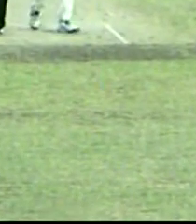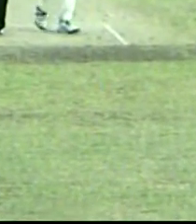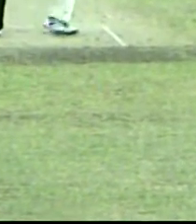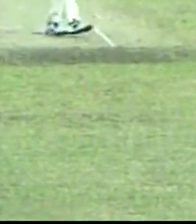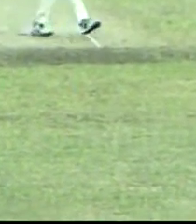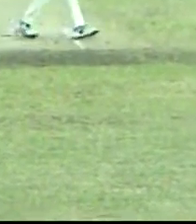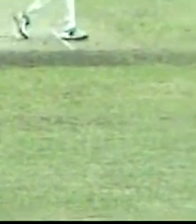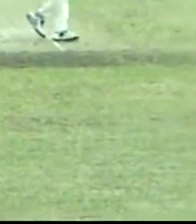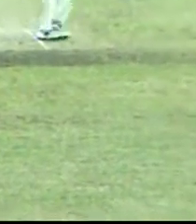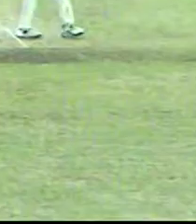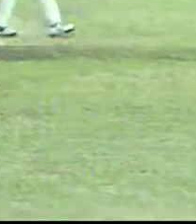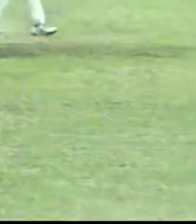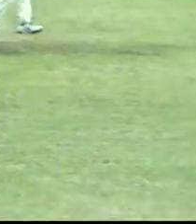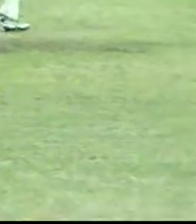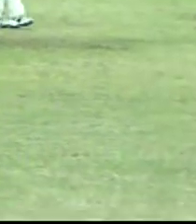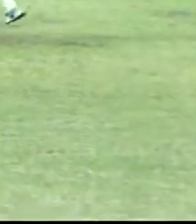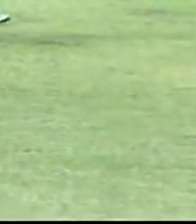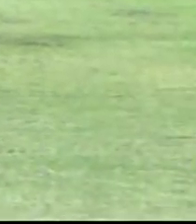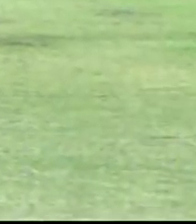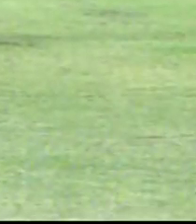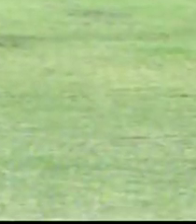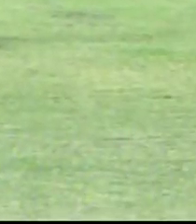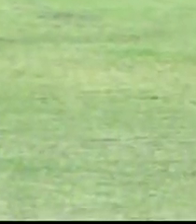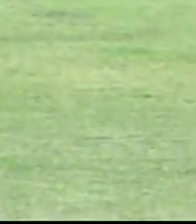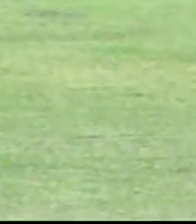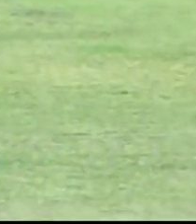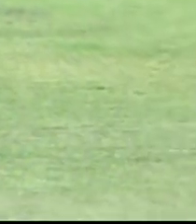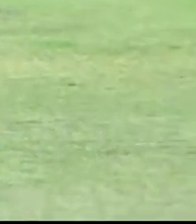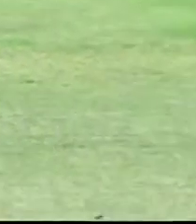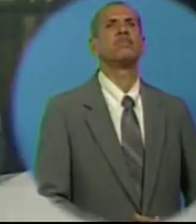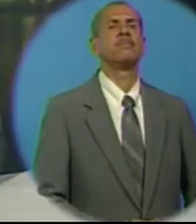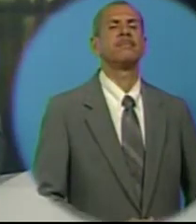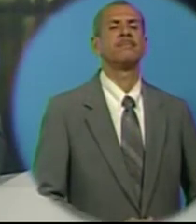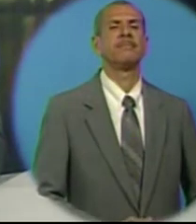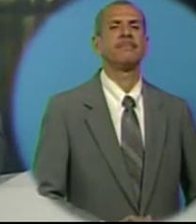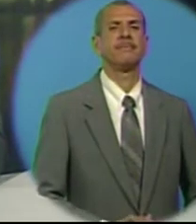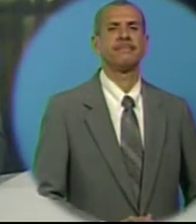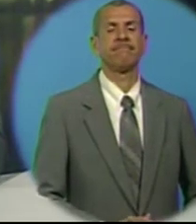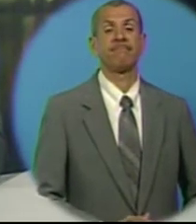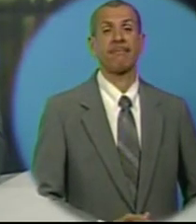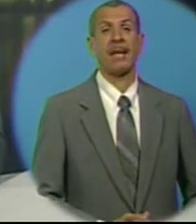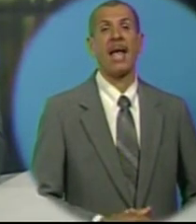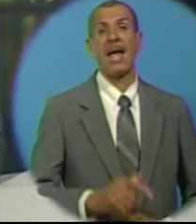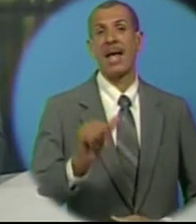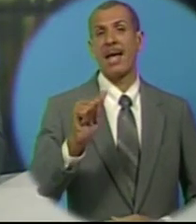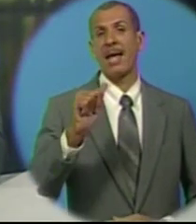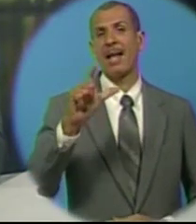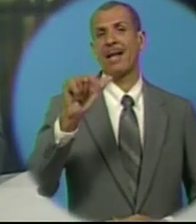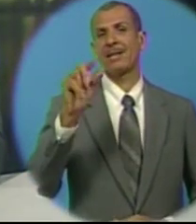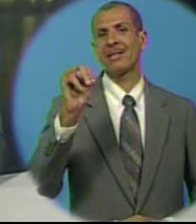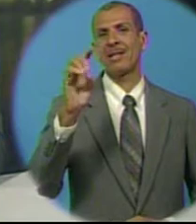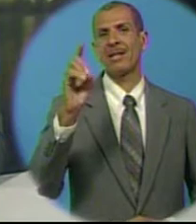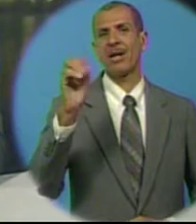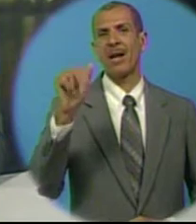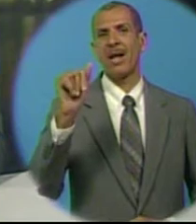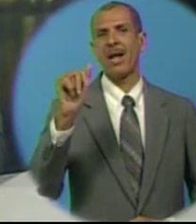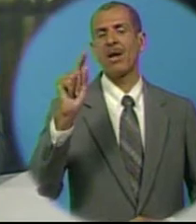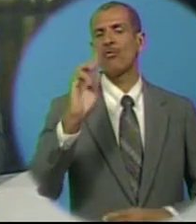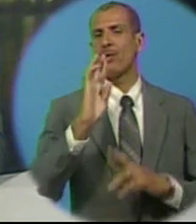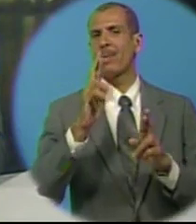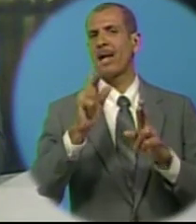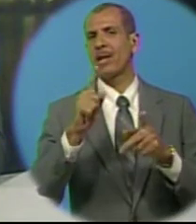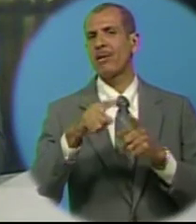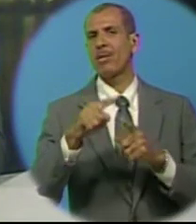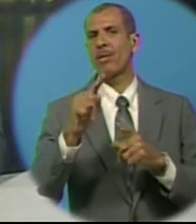80 for 6. Shane Jones, CBC Sports. And Alexandra, in reply, made 150